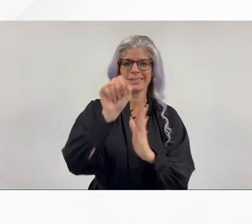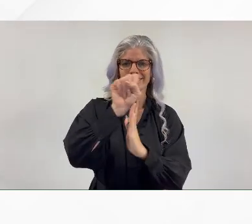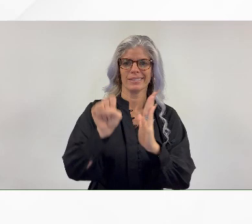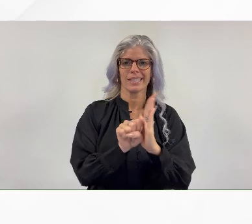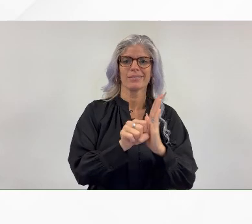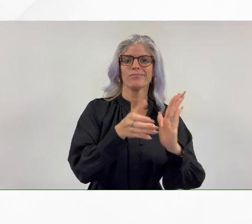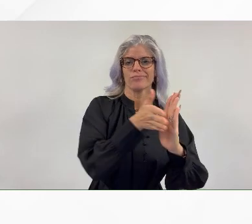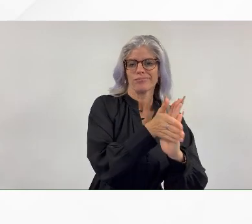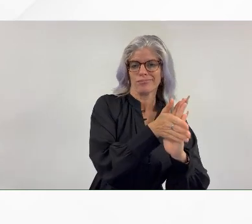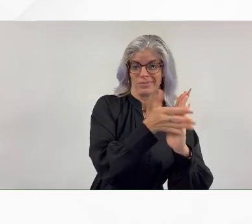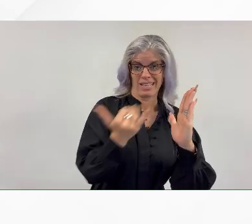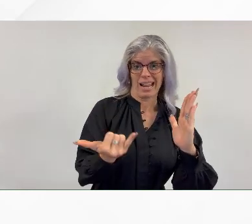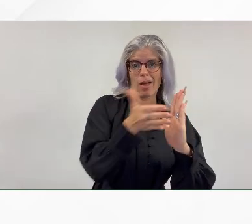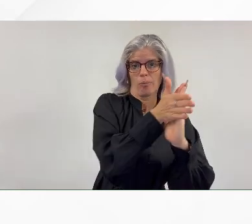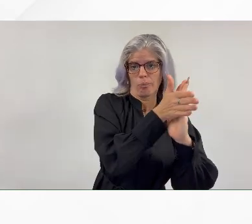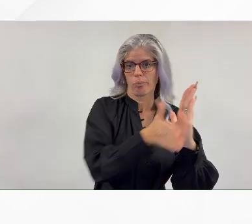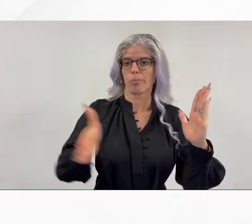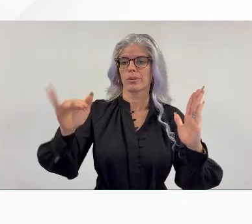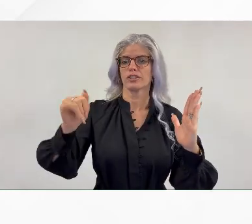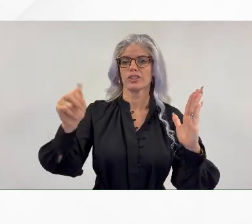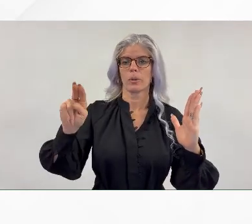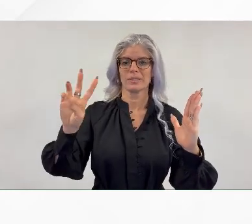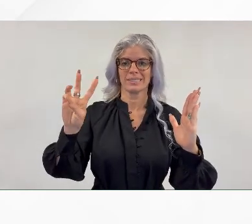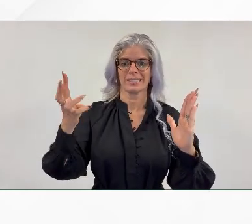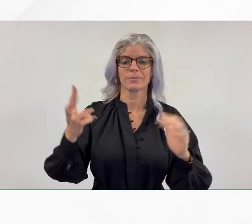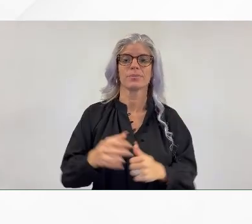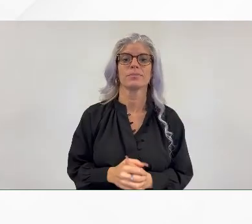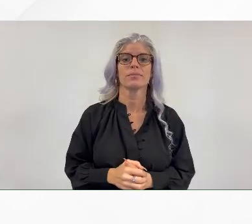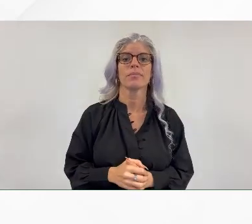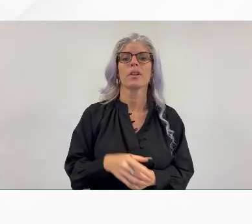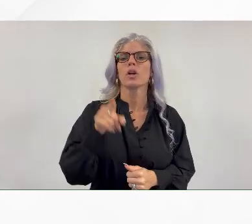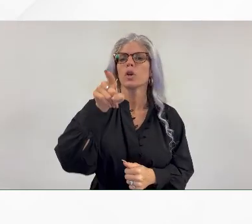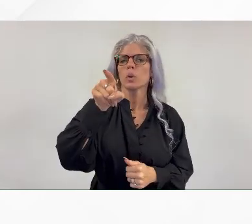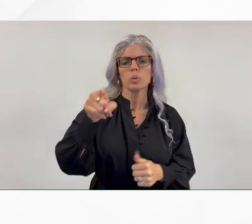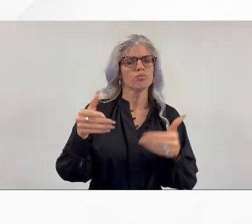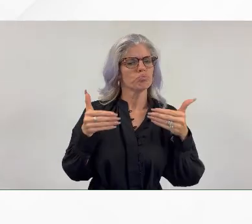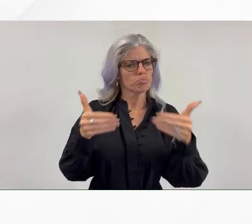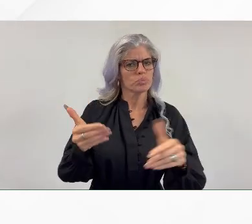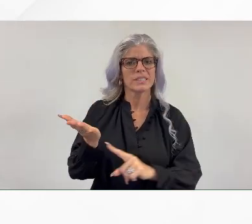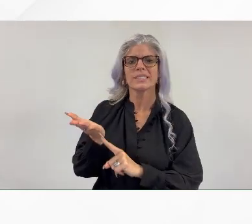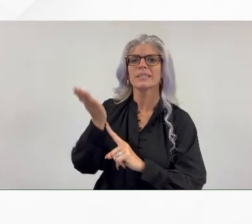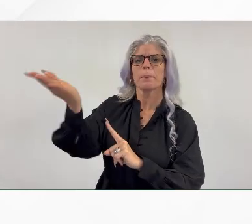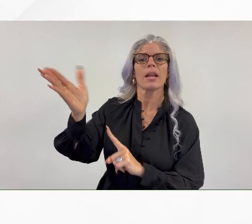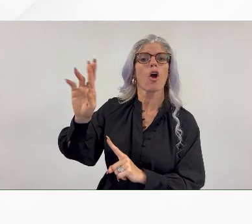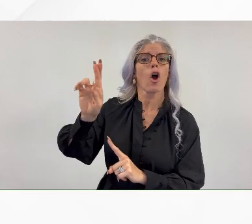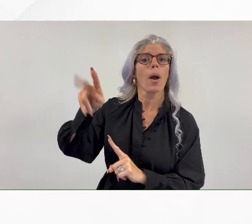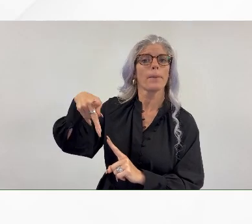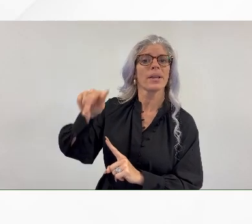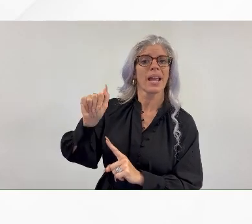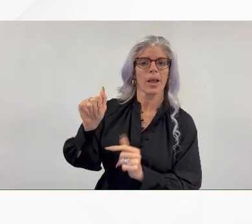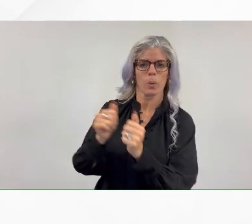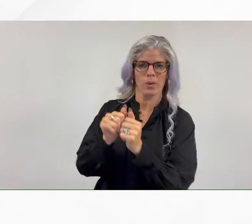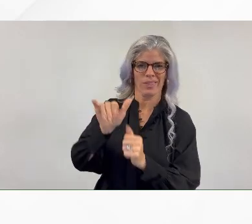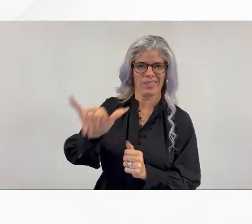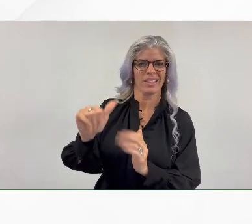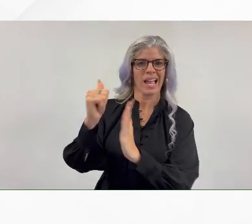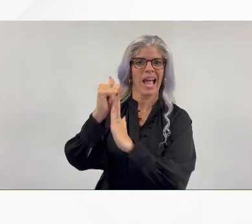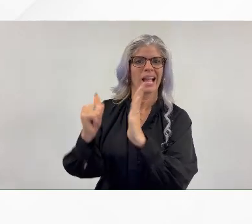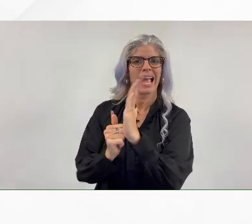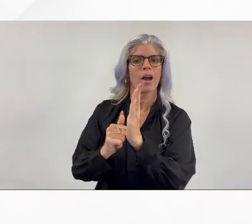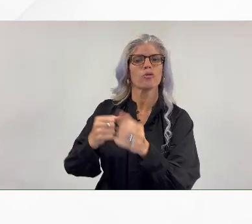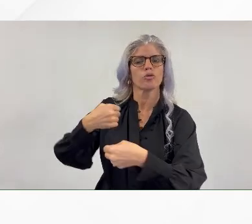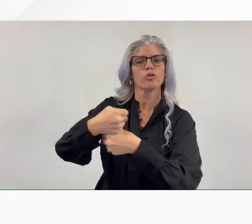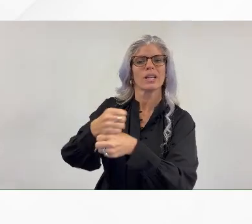6th, you may continue to submit an RPA with this account creation request. If you choose not to, the recipient